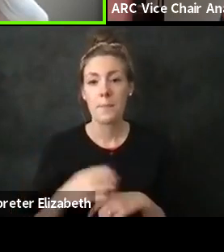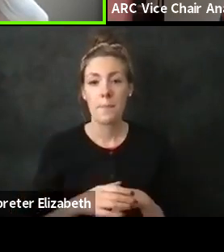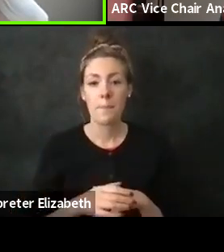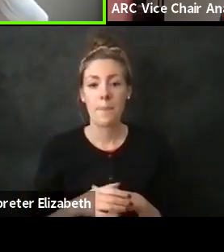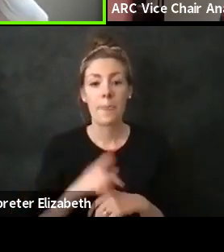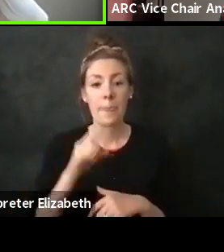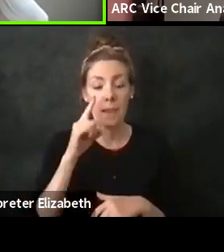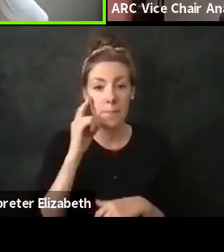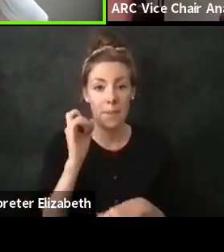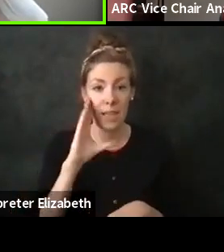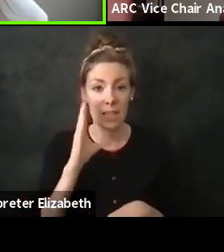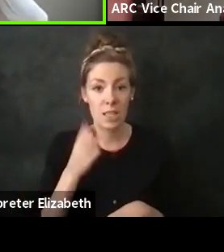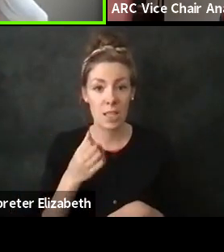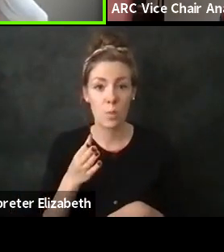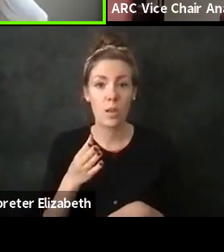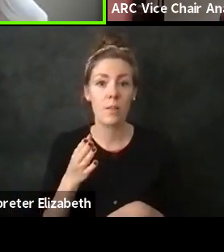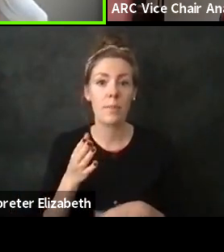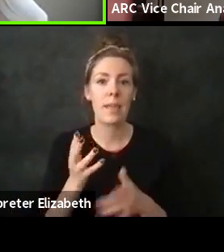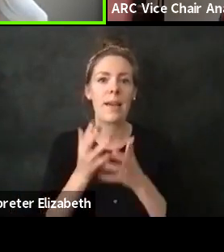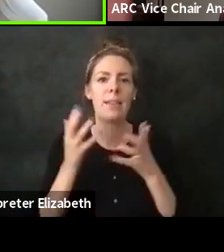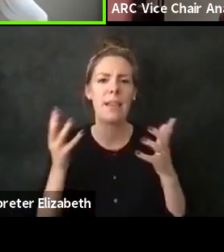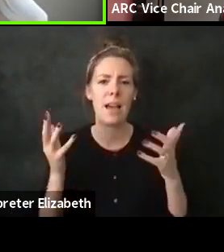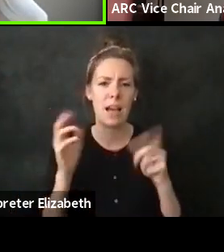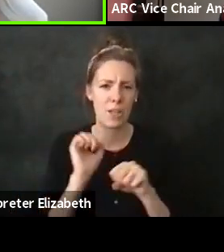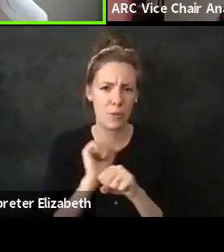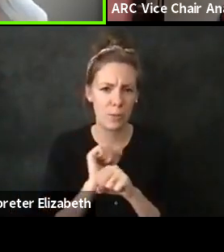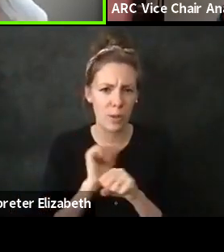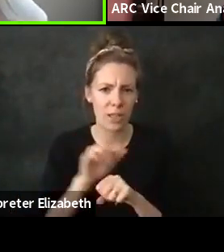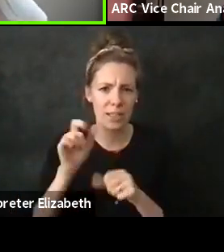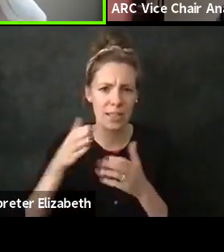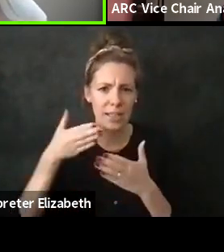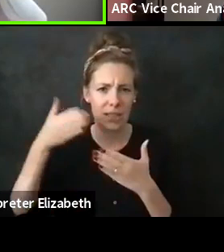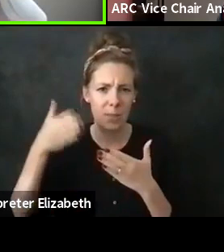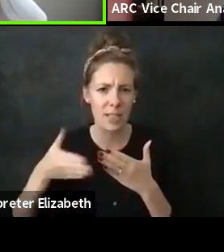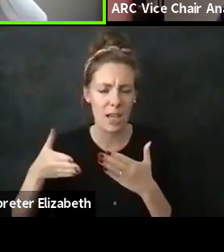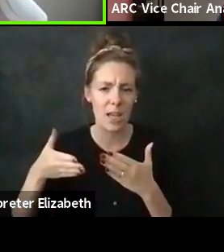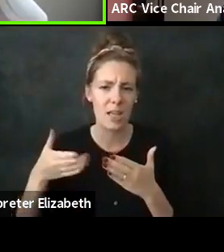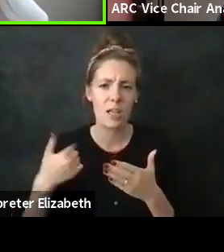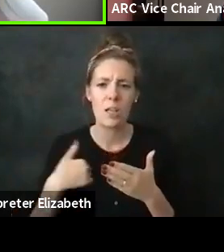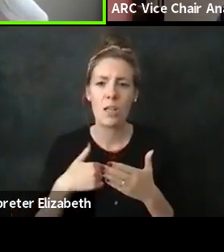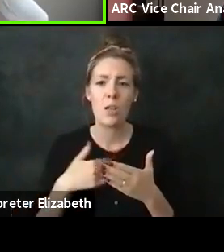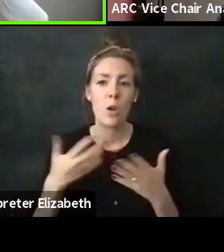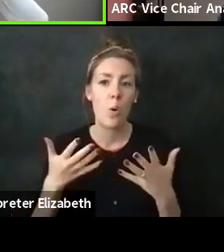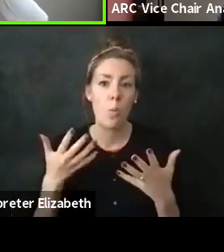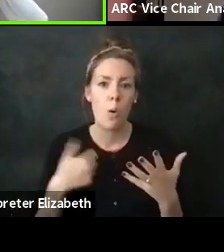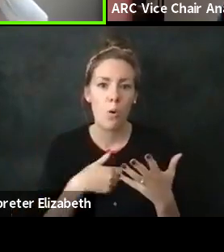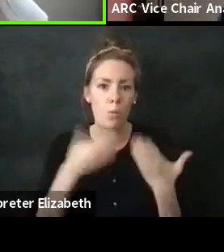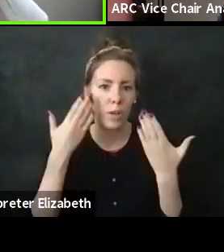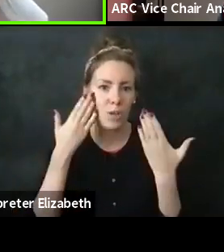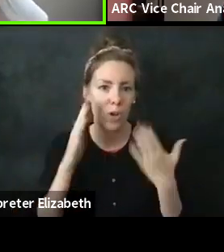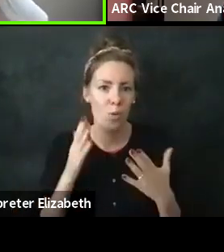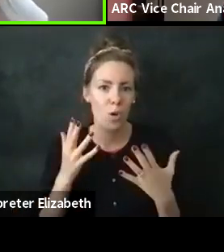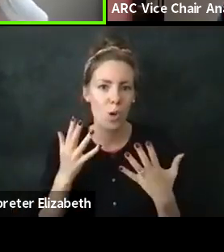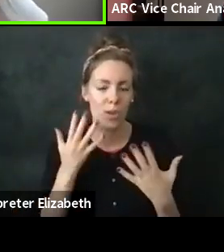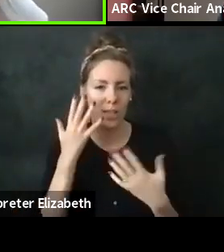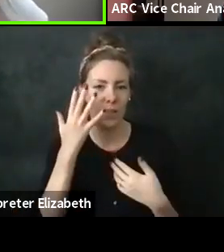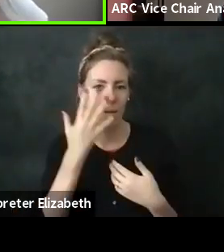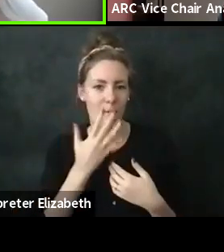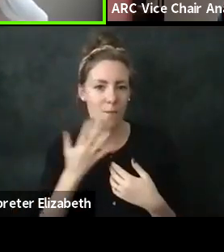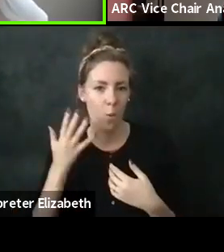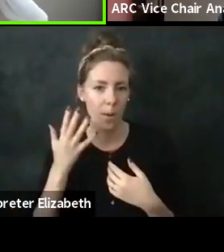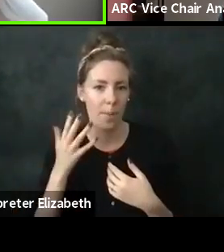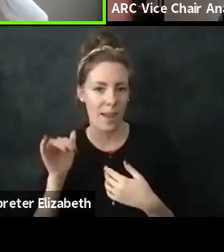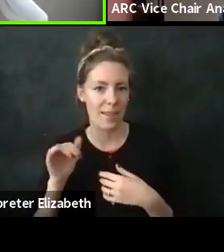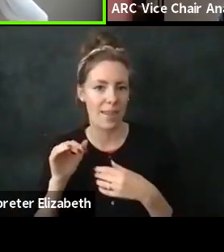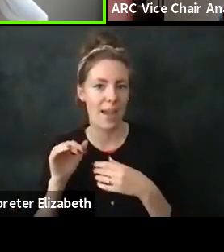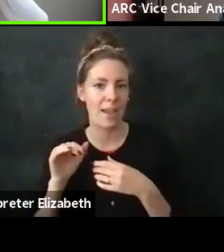because there will be a great deal of work that needs to be done, what we don't know is the format that those data